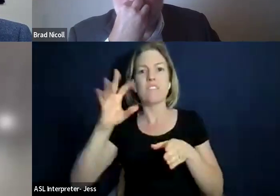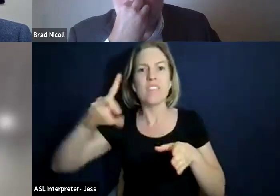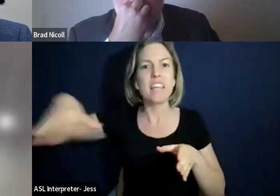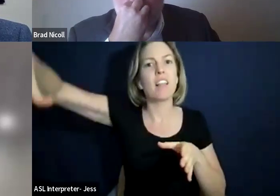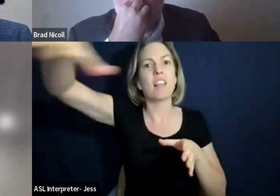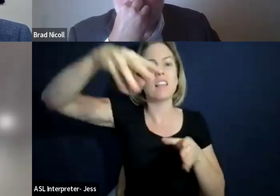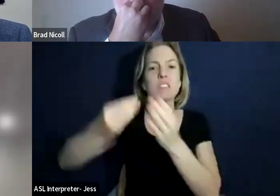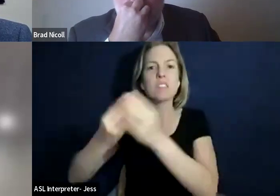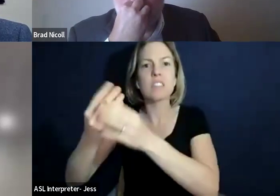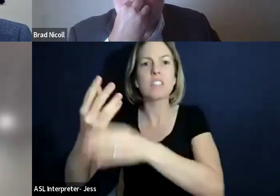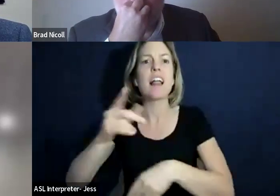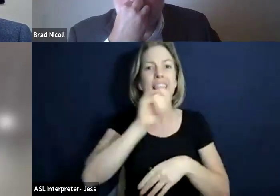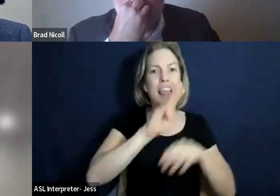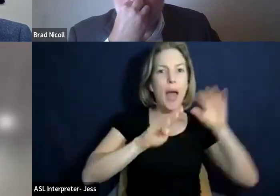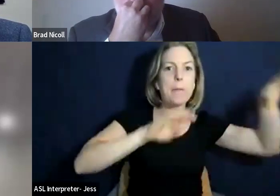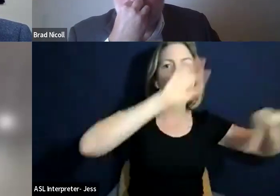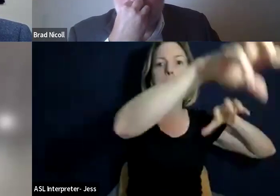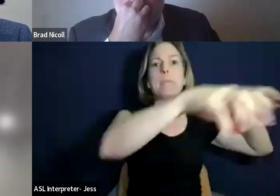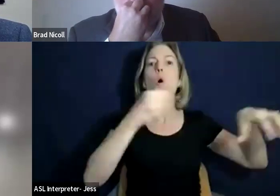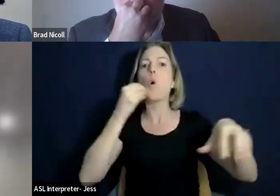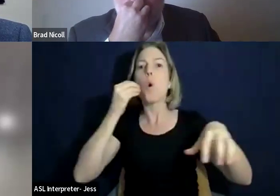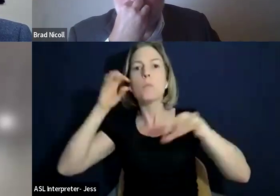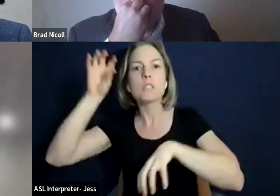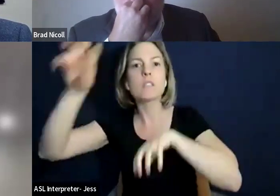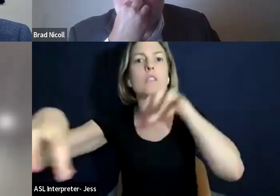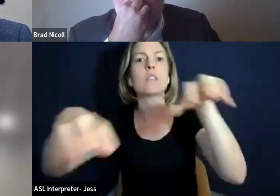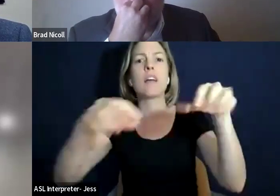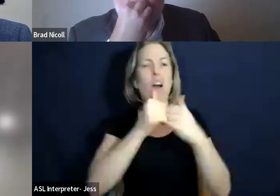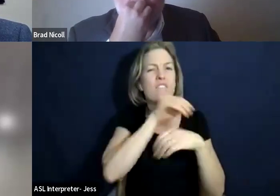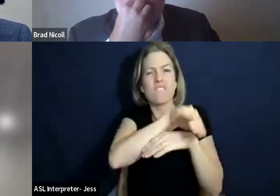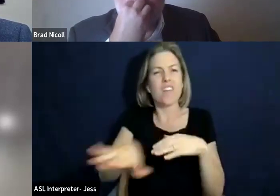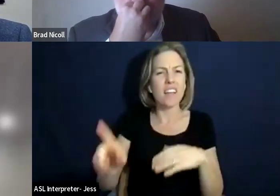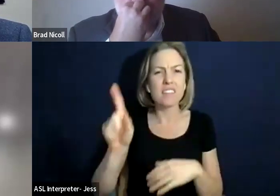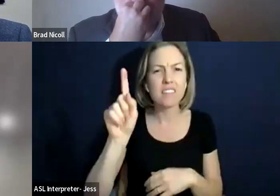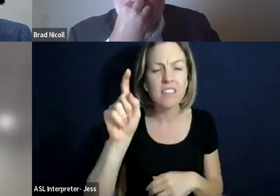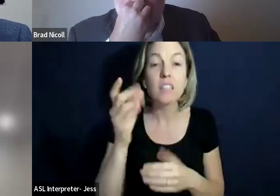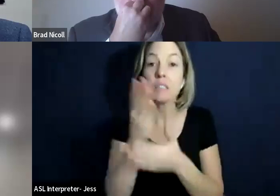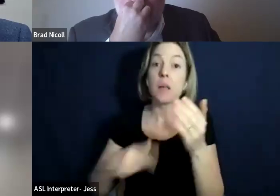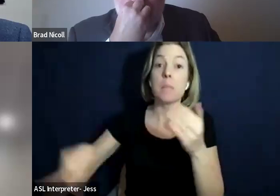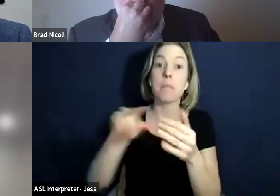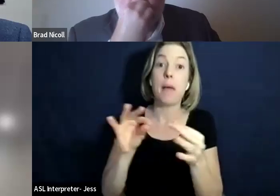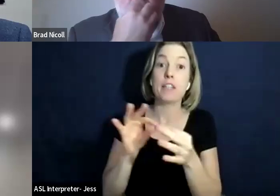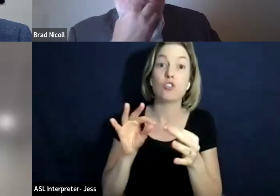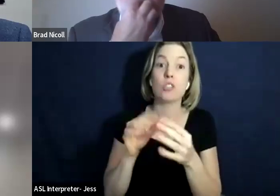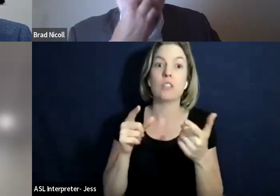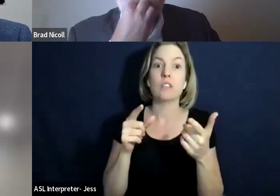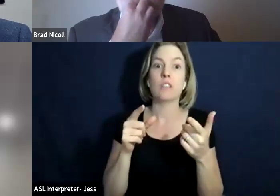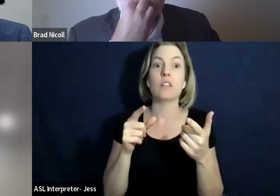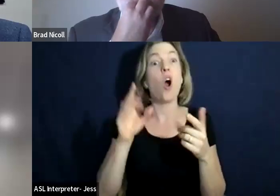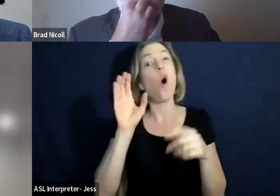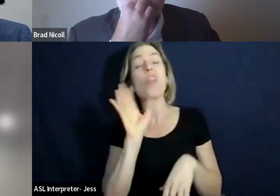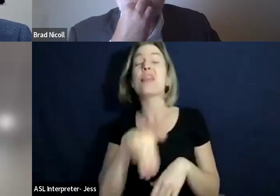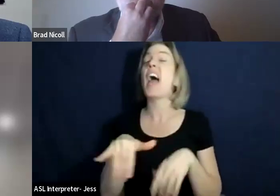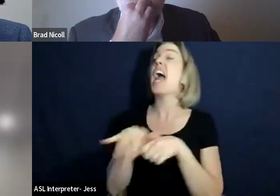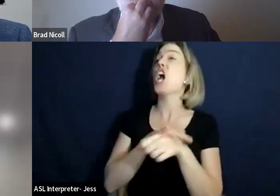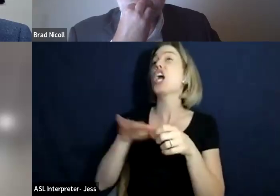the homes. You know, there was mention during this meeting of this being a low traffic area, but